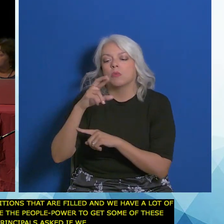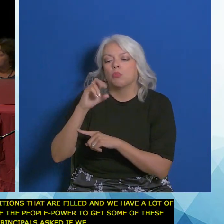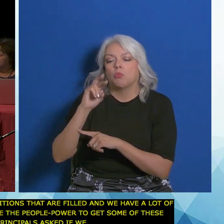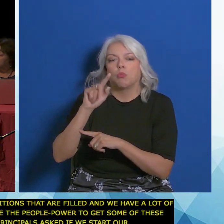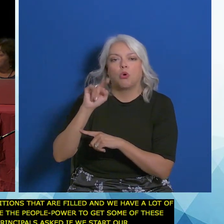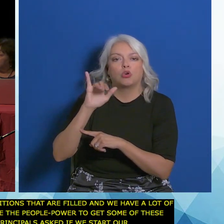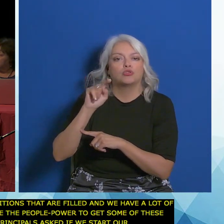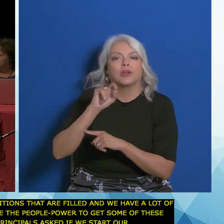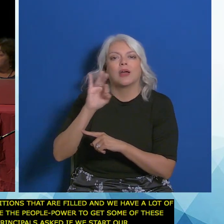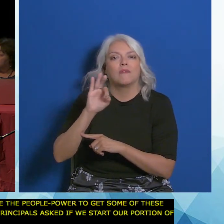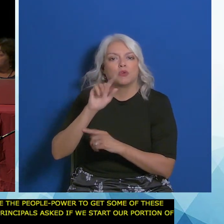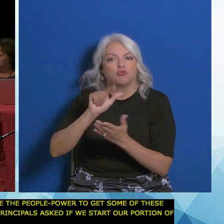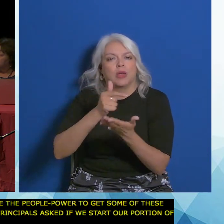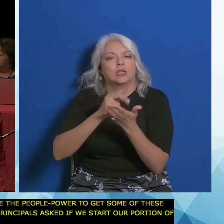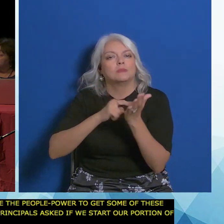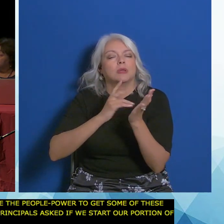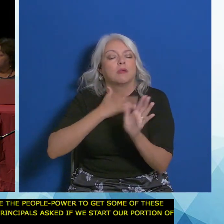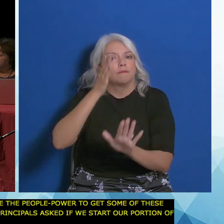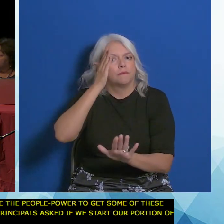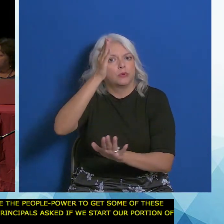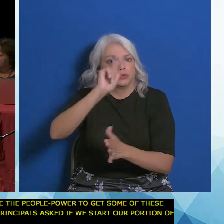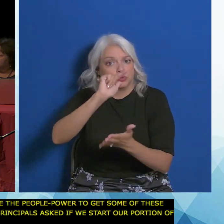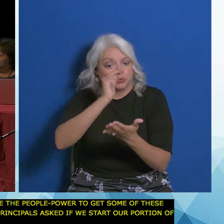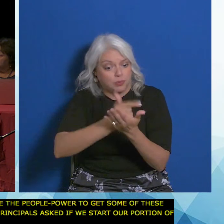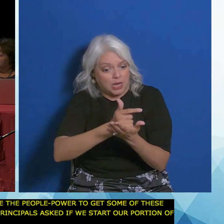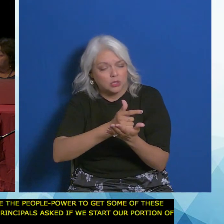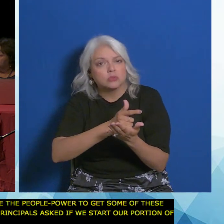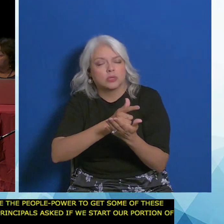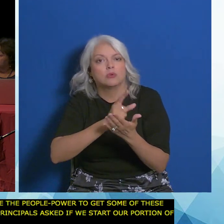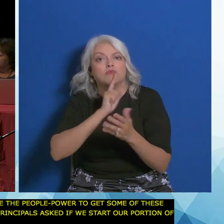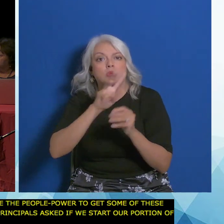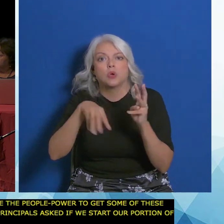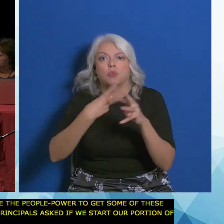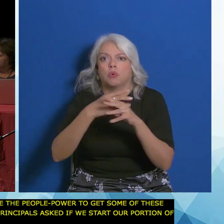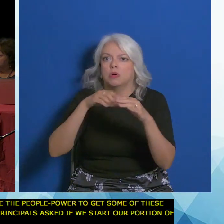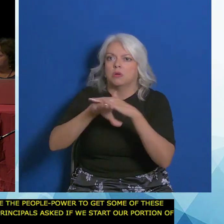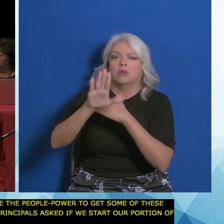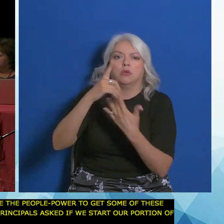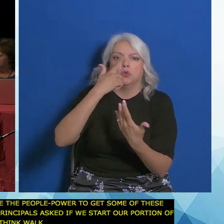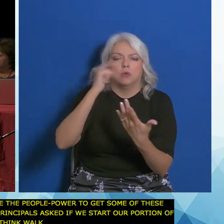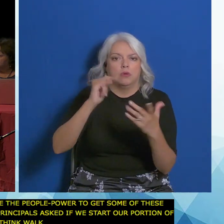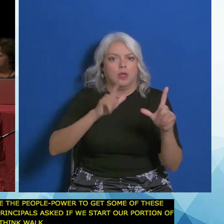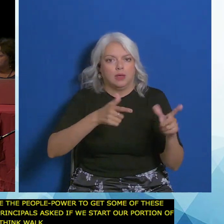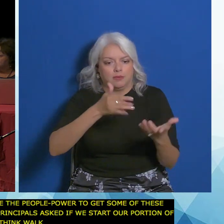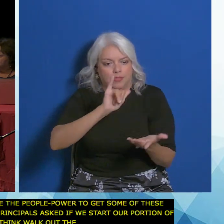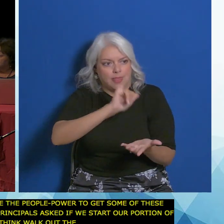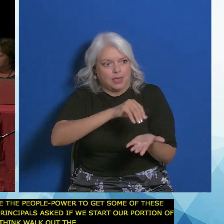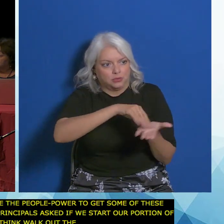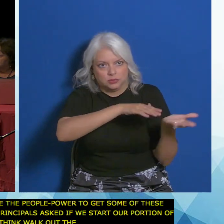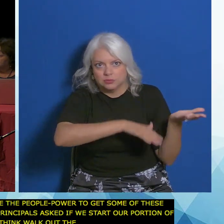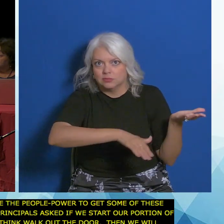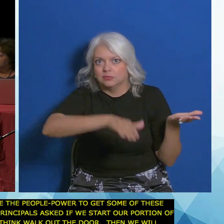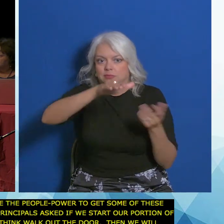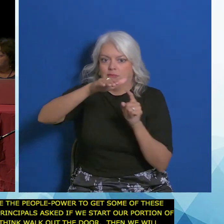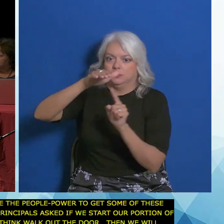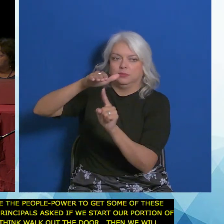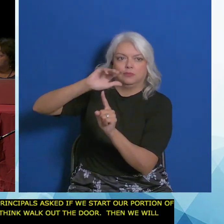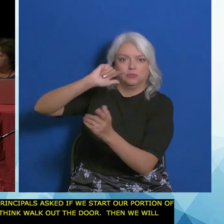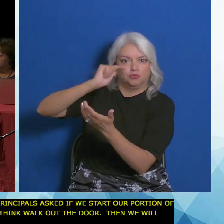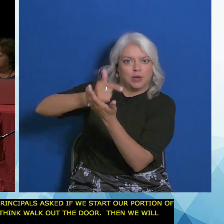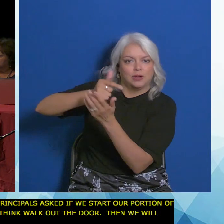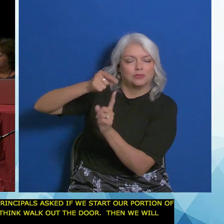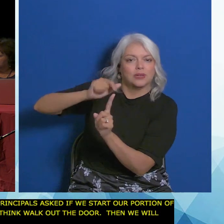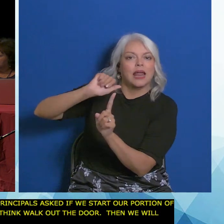what we want our students to look like when they walk out of the door. Then we'll plan backwards as to how to make